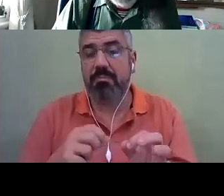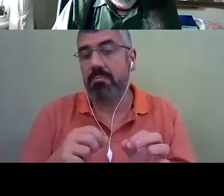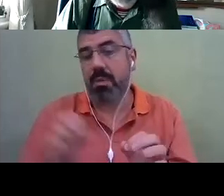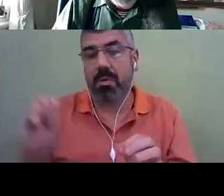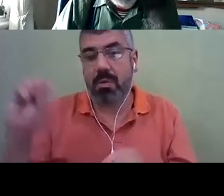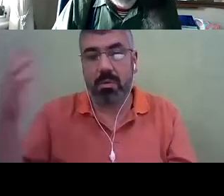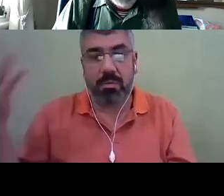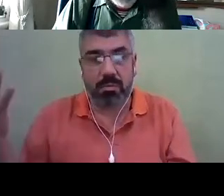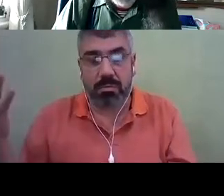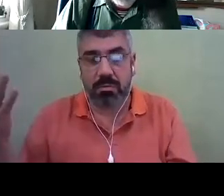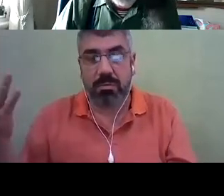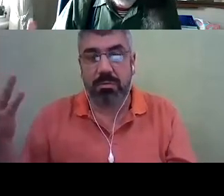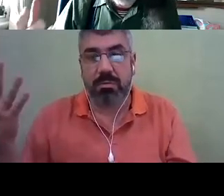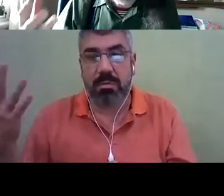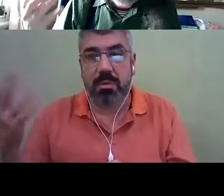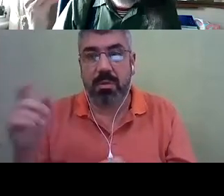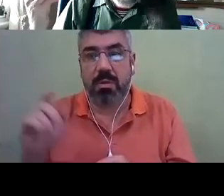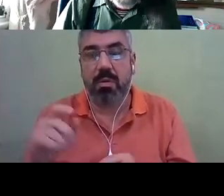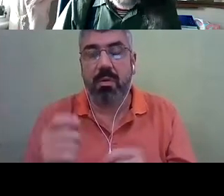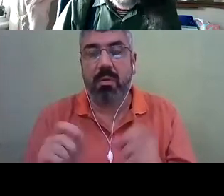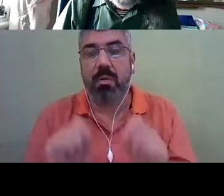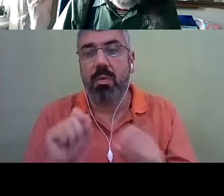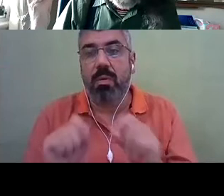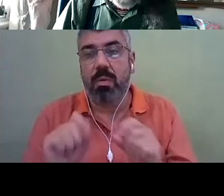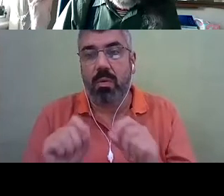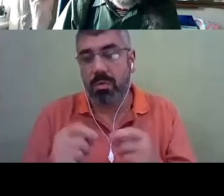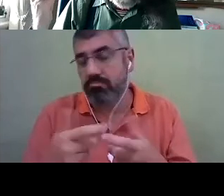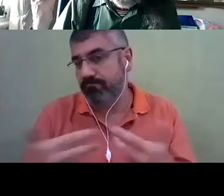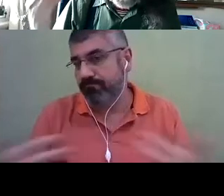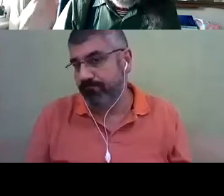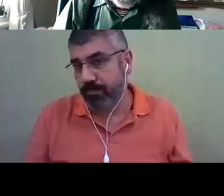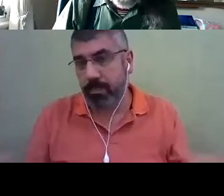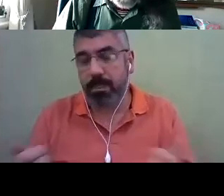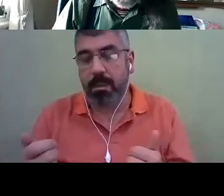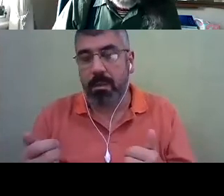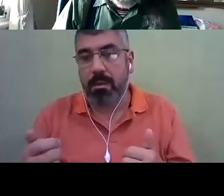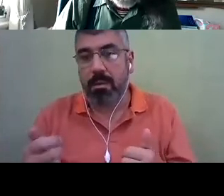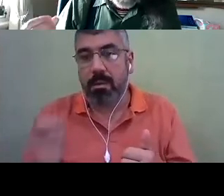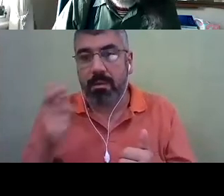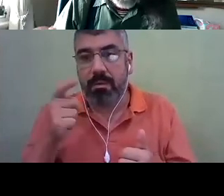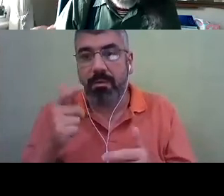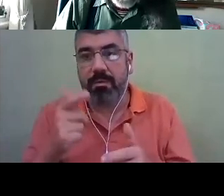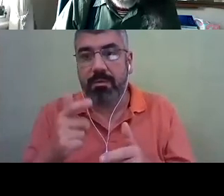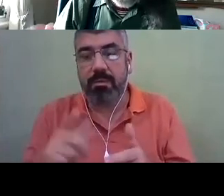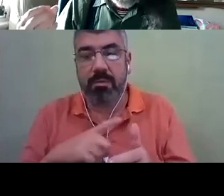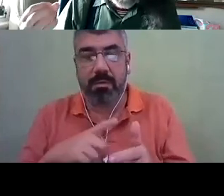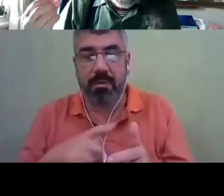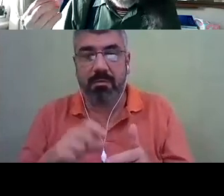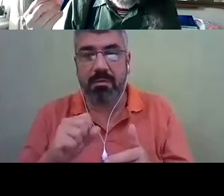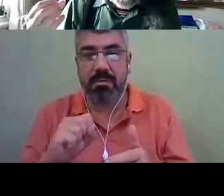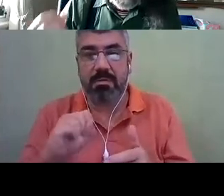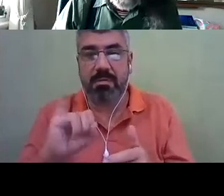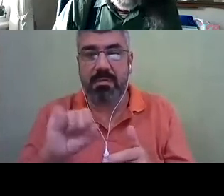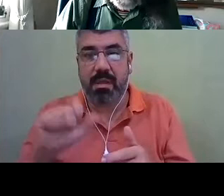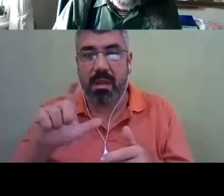one aspect. Likewise, to say that the Islamic Republic, the nature of the republic is